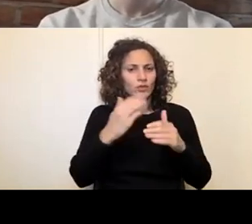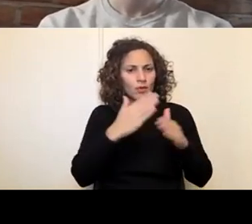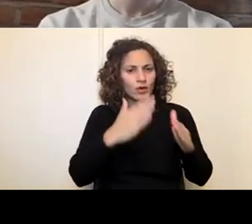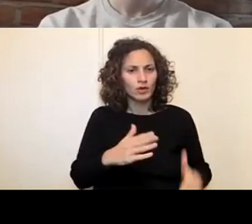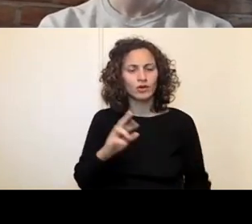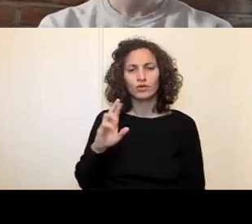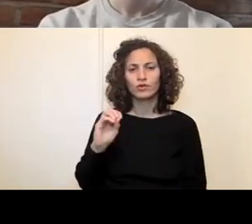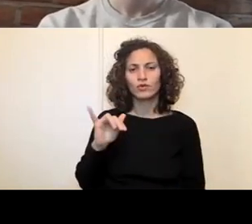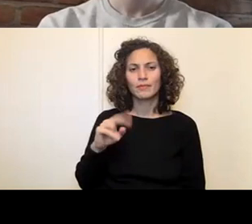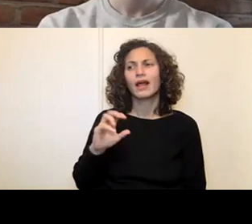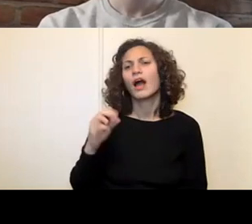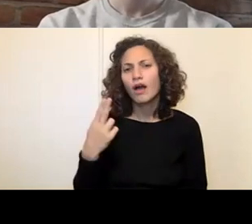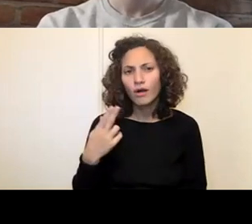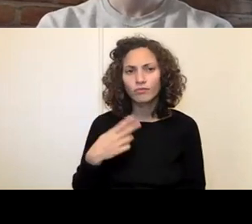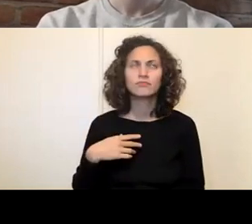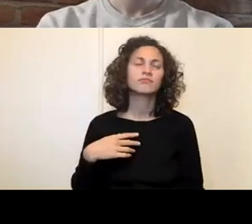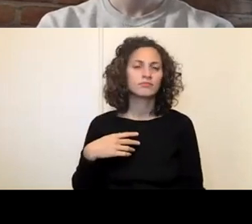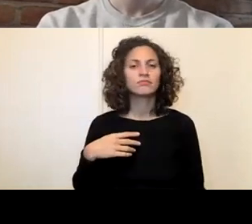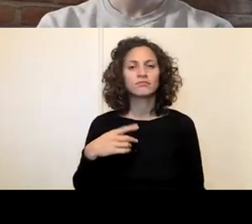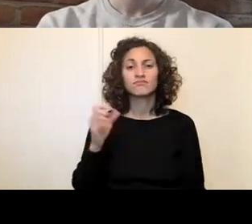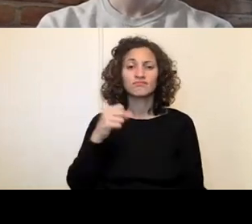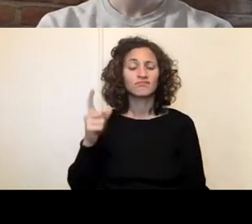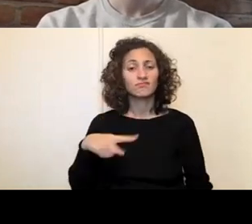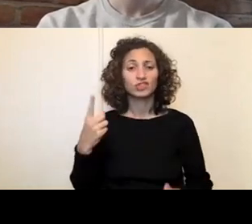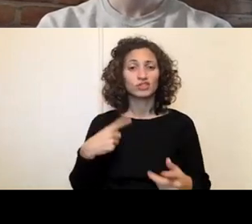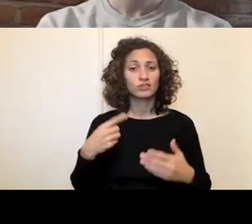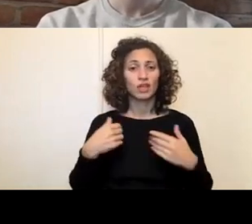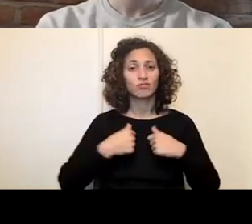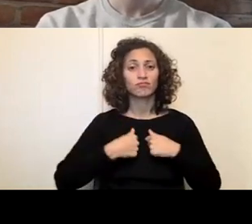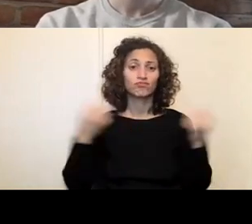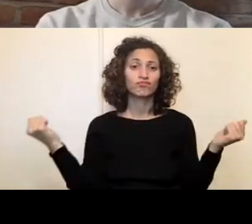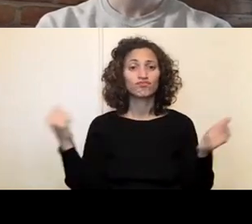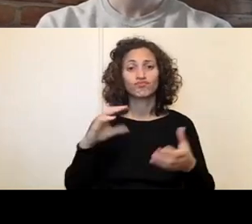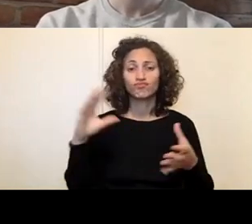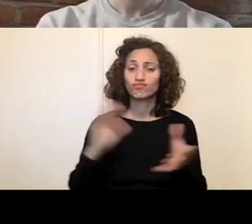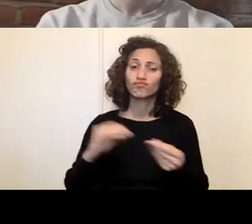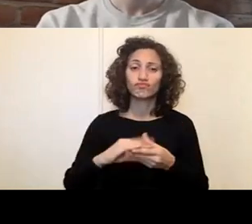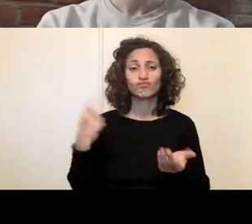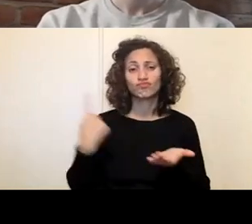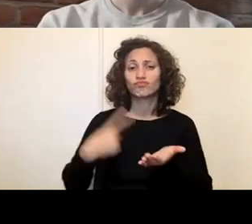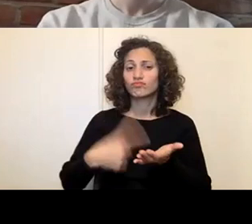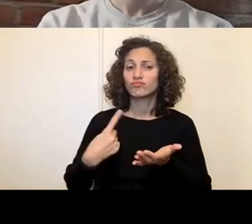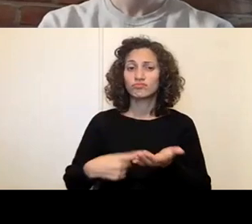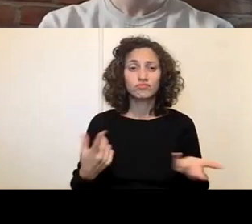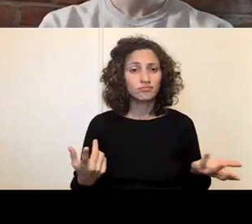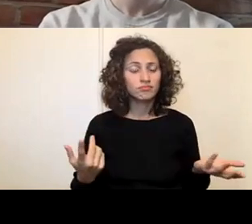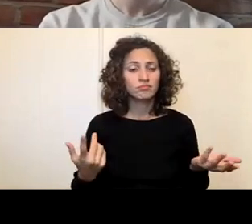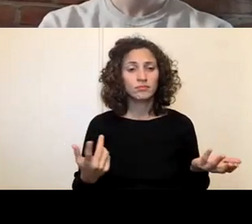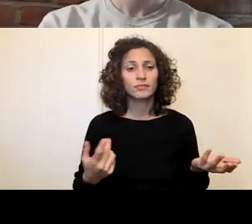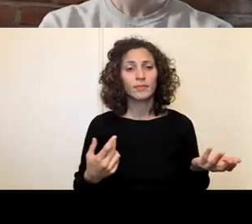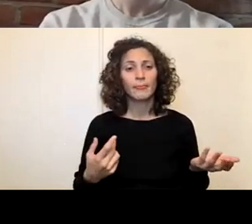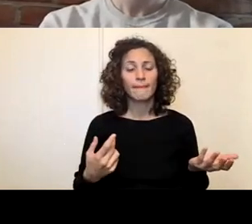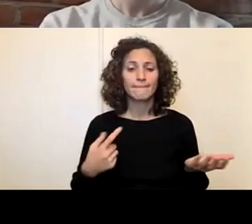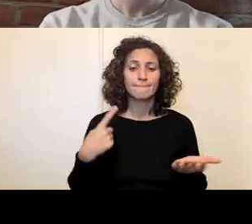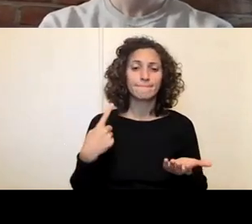well, yeah, that is, just kind of opening up and talking about that. And, but more in talking about